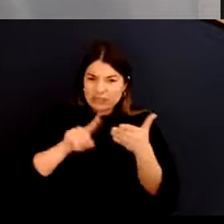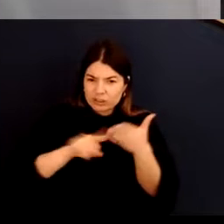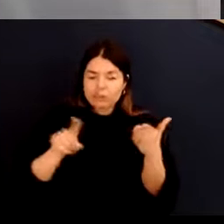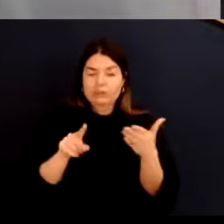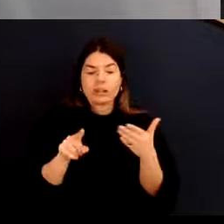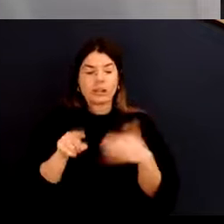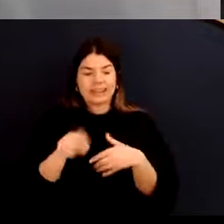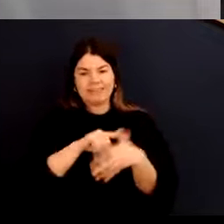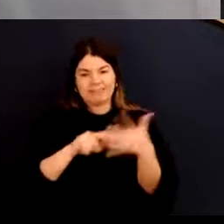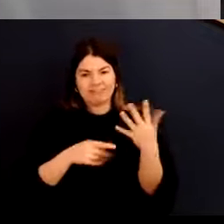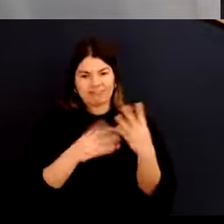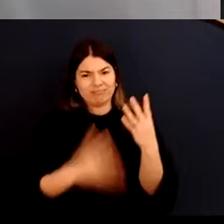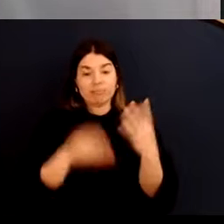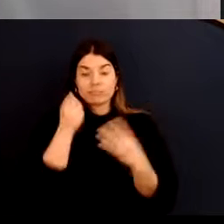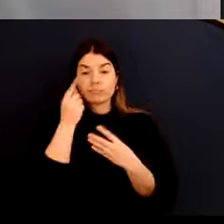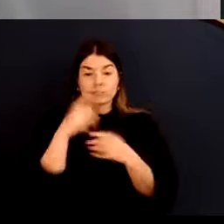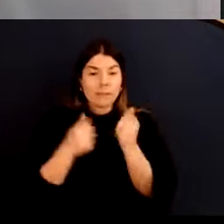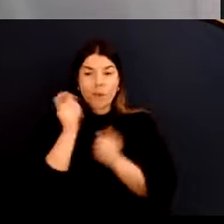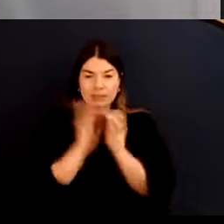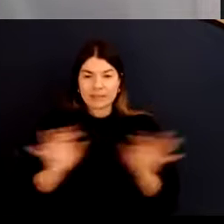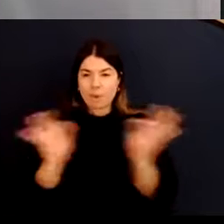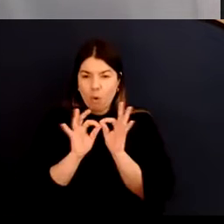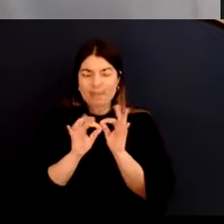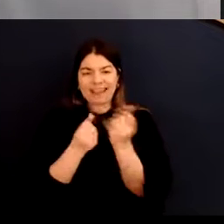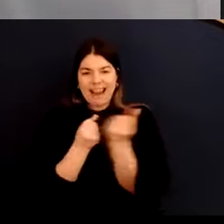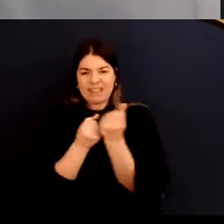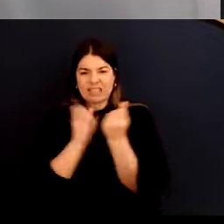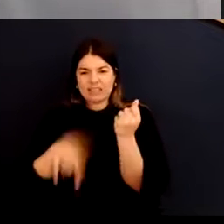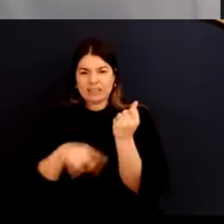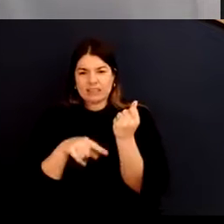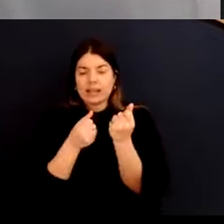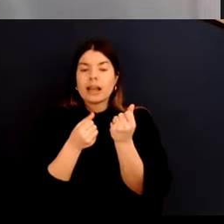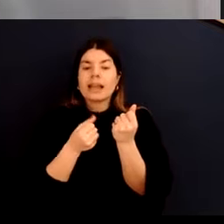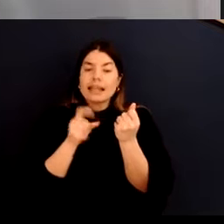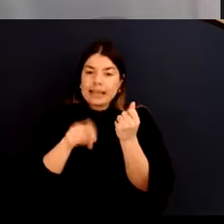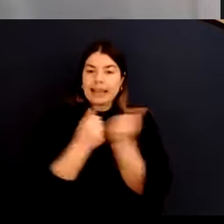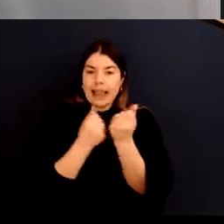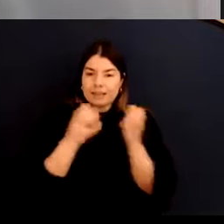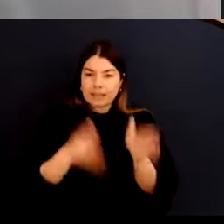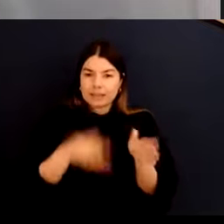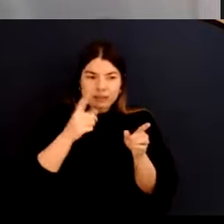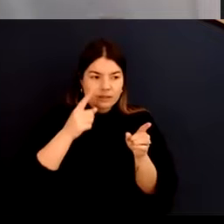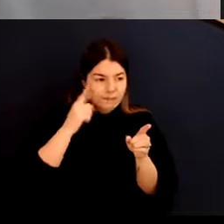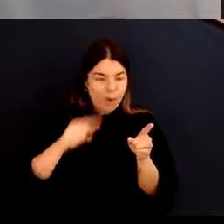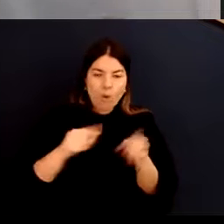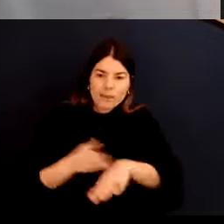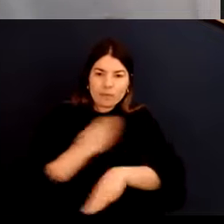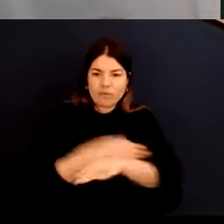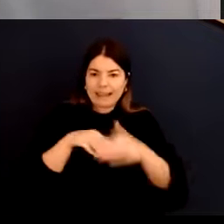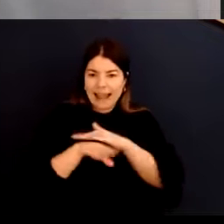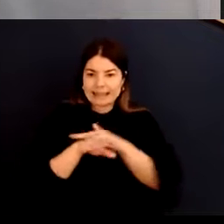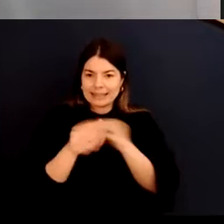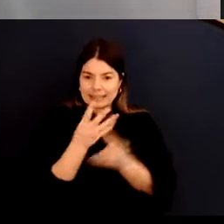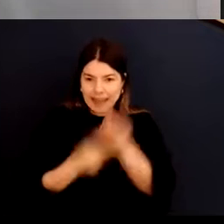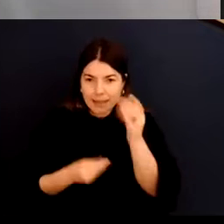but the most important thing is that they need advocates to shorten the accessibility gap. It's very wide. I see it